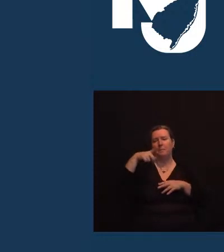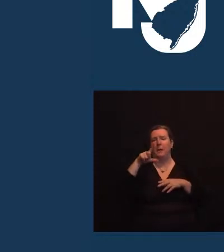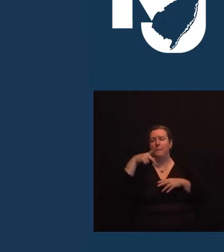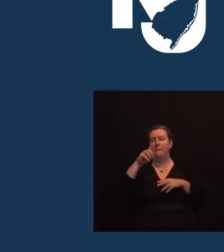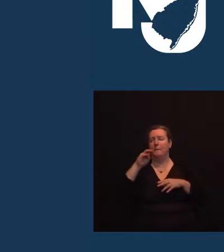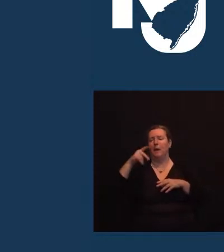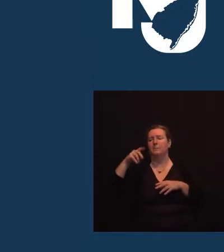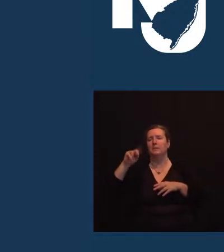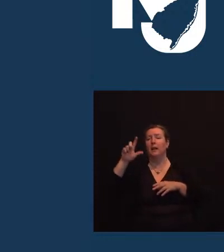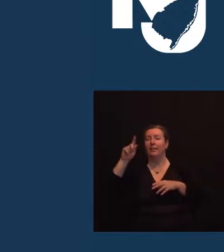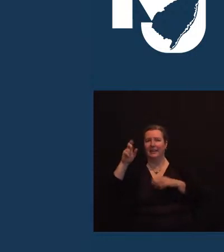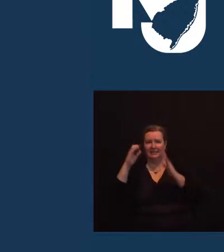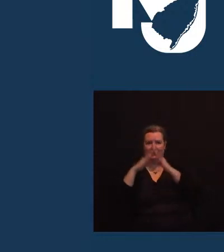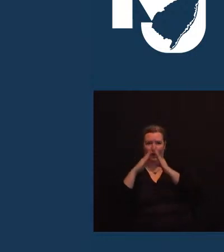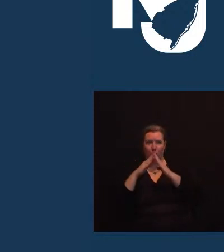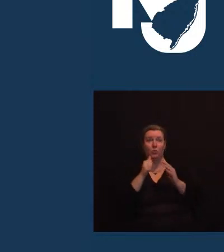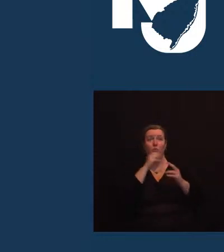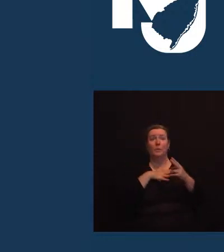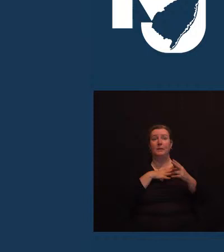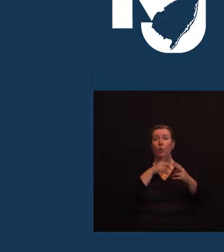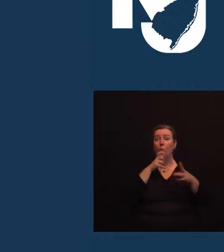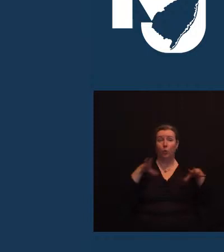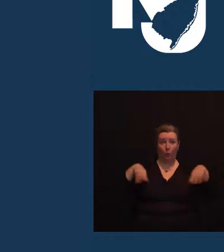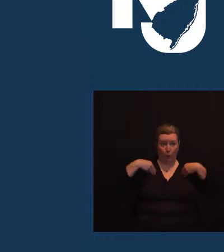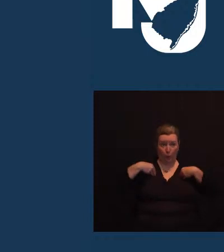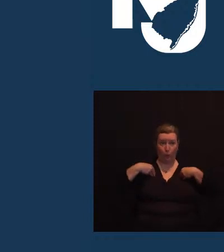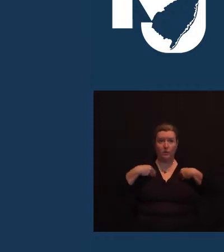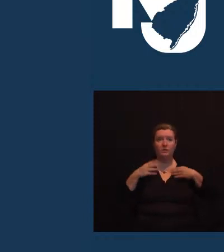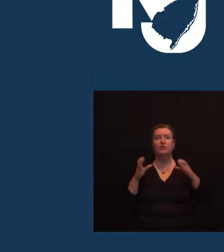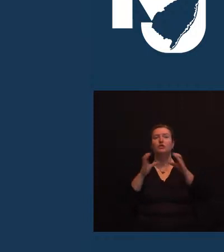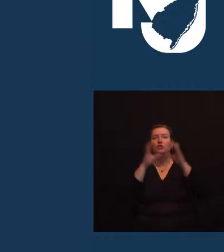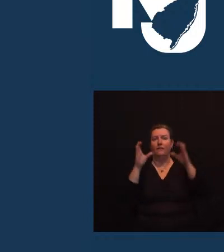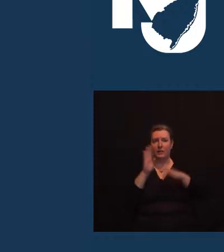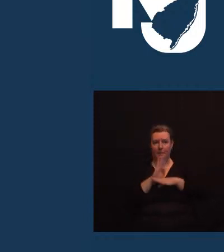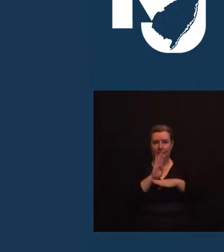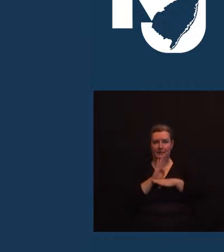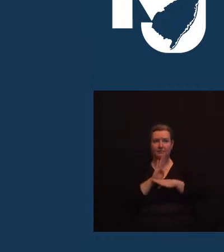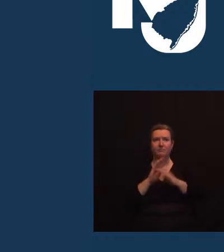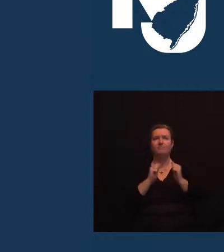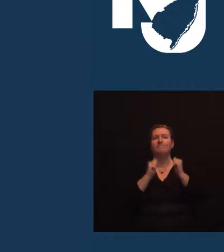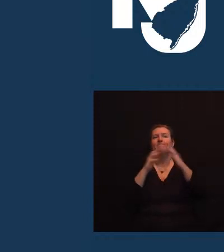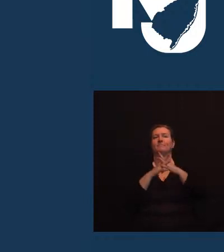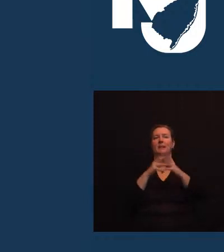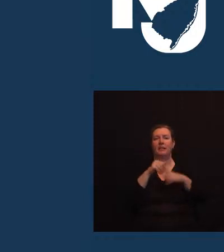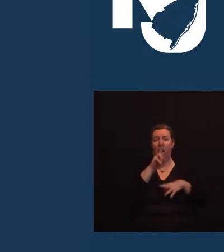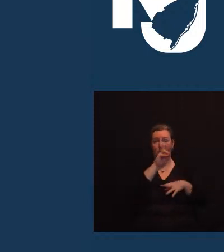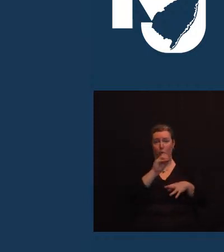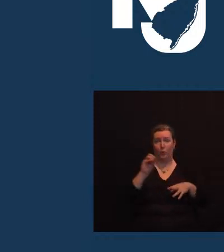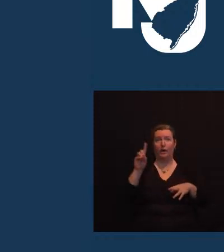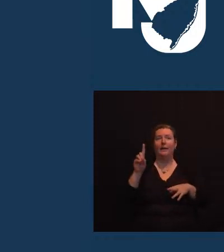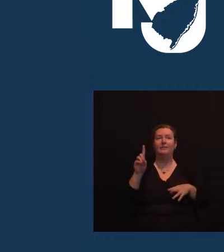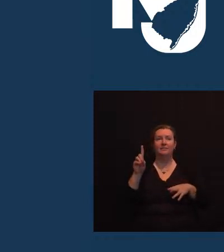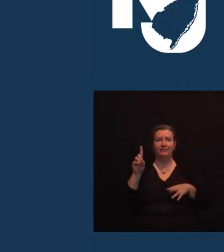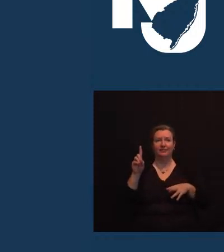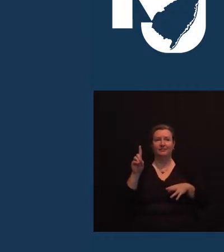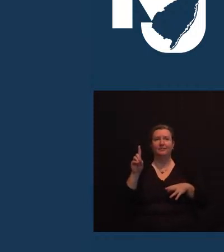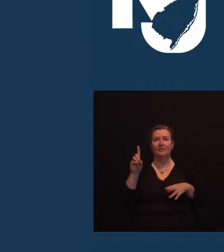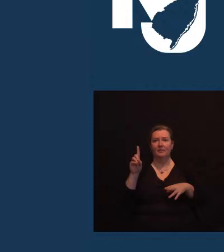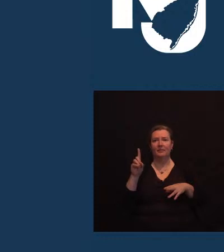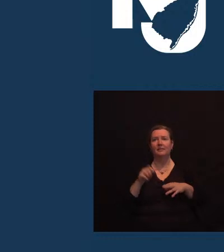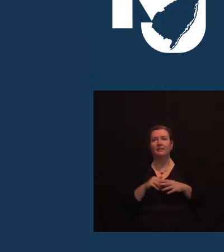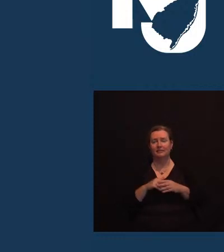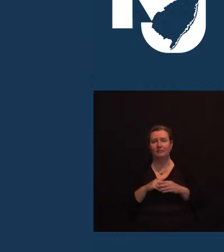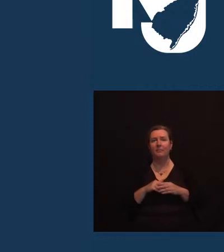business based in Passaic County. Since its founding in 2001 by artistic director and executive